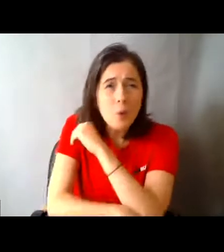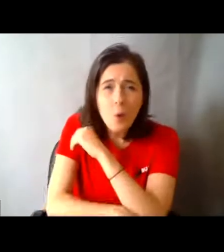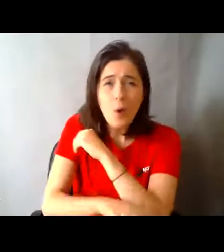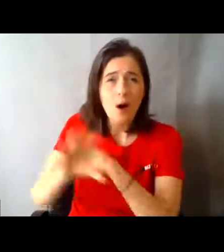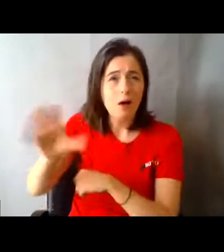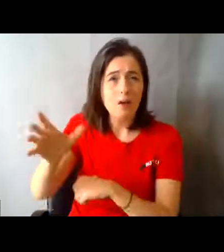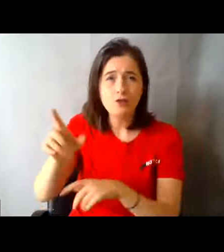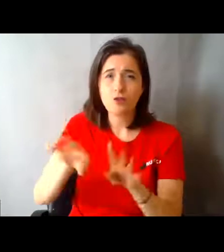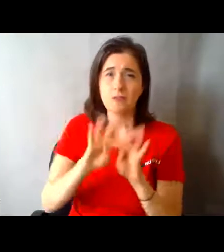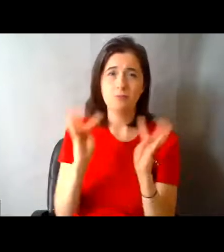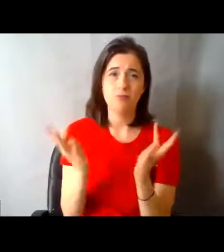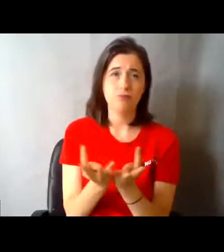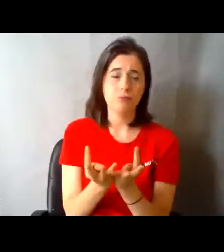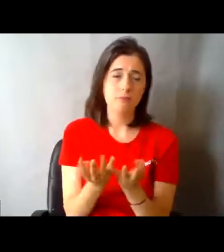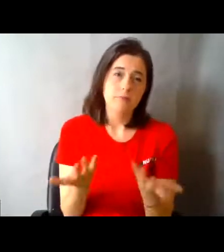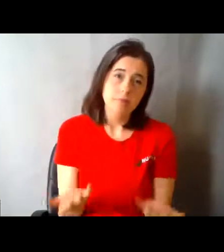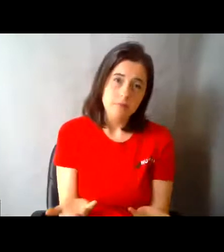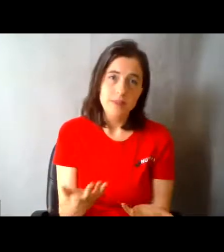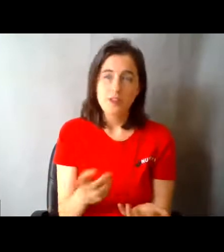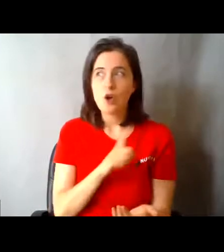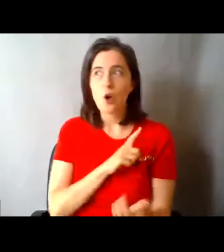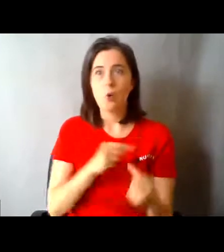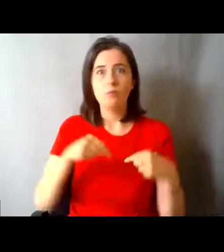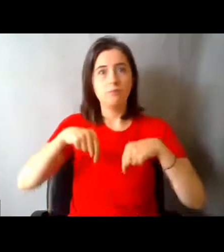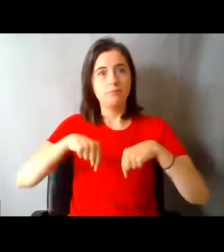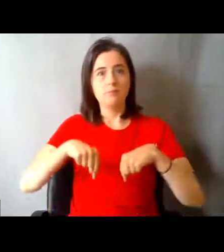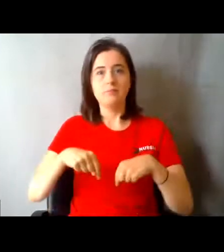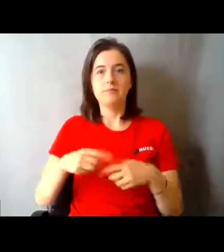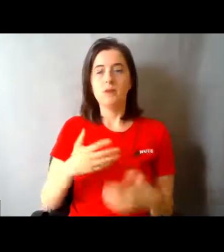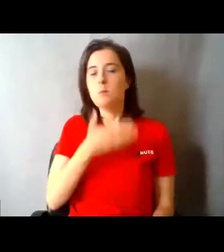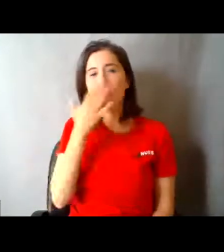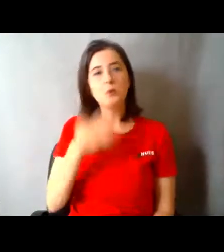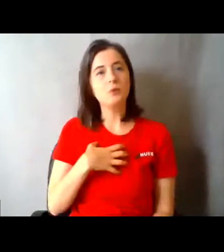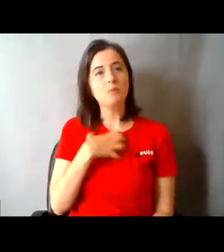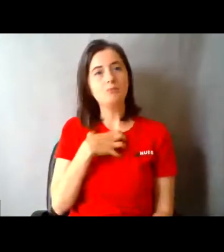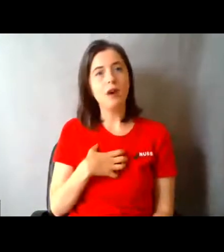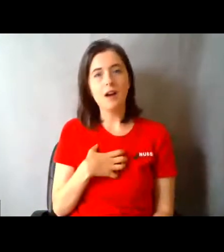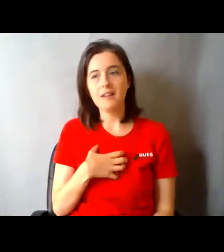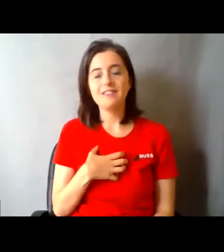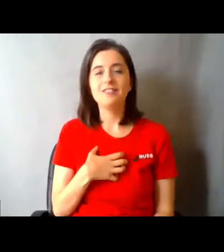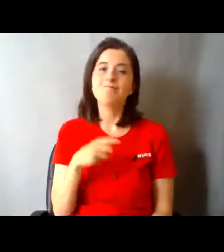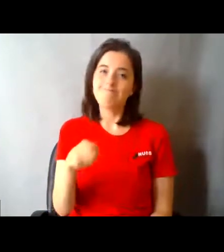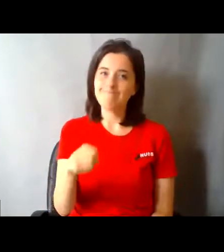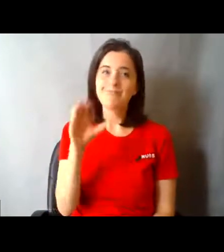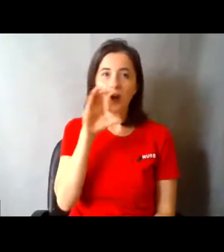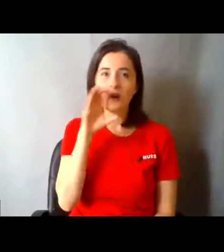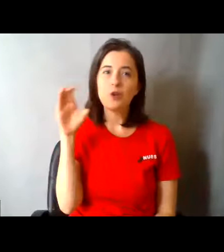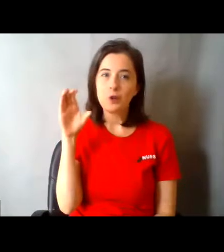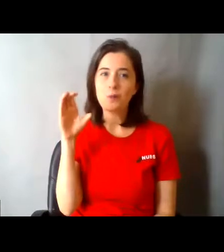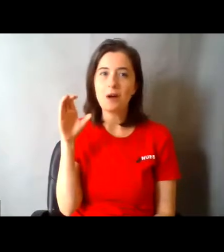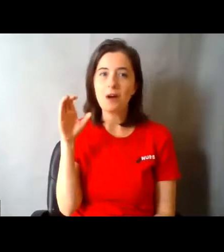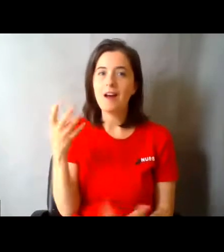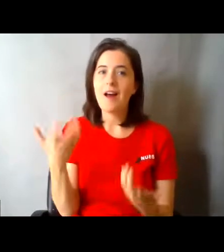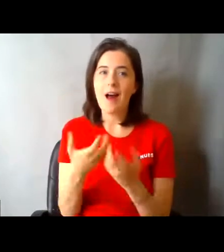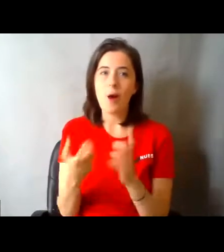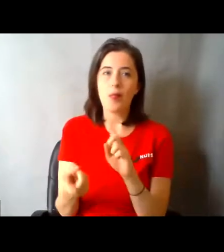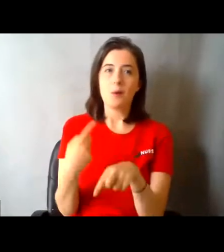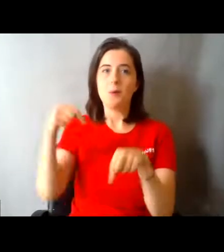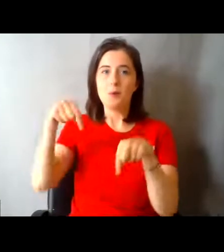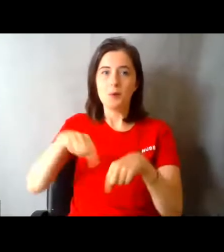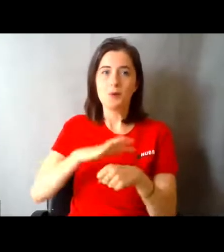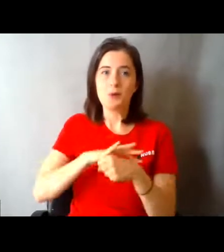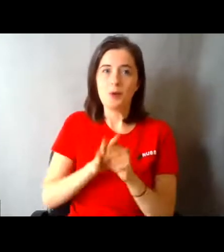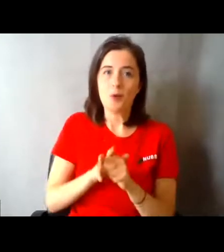no surprise that Cuba has responded to this current health emergency the way that it has. And I know from our contacts in Cuba